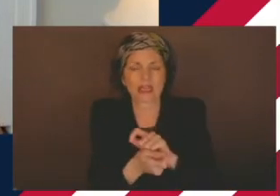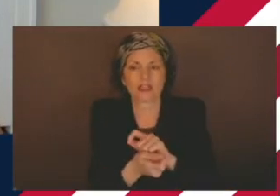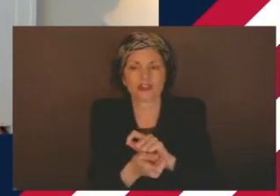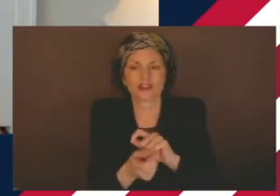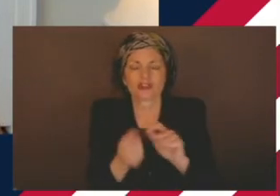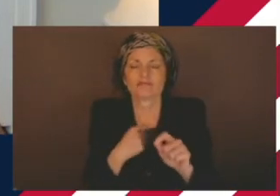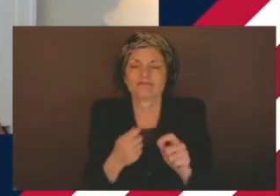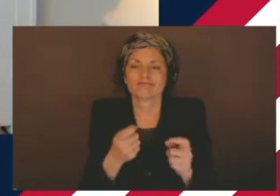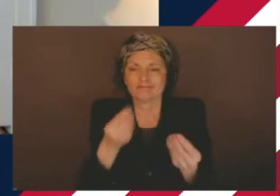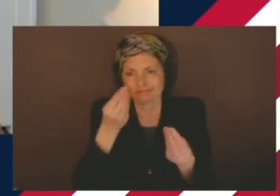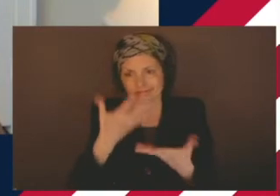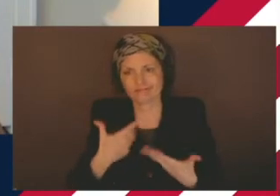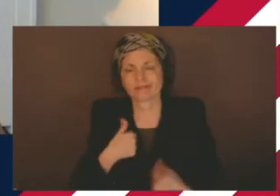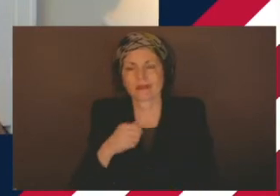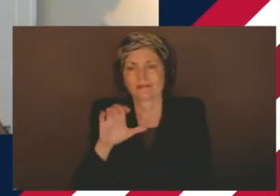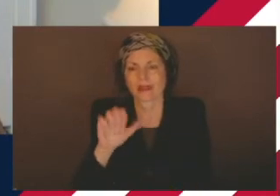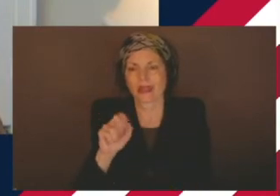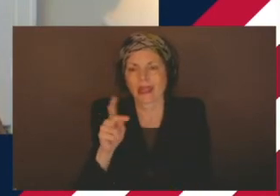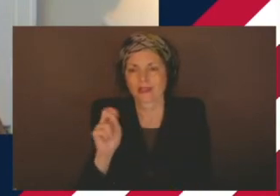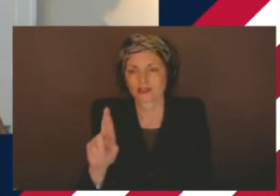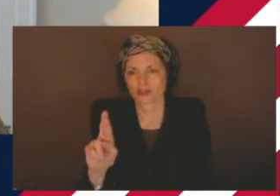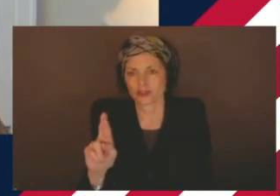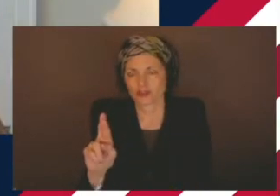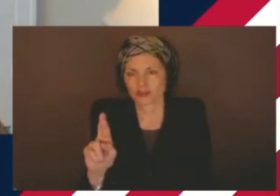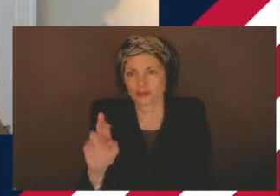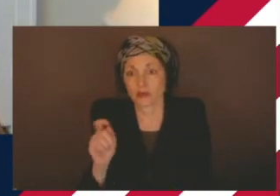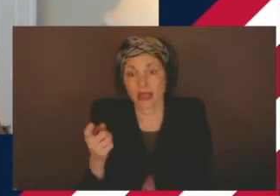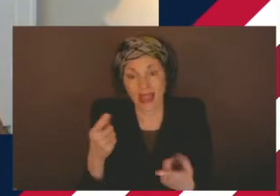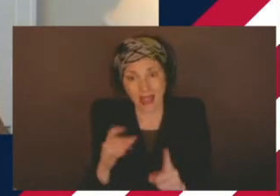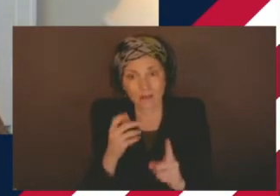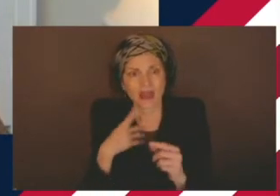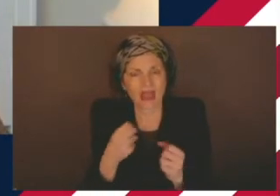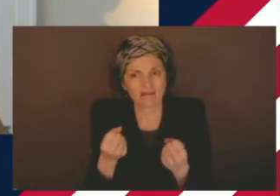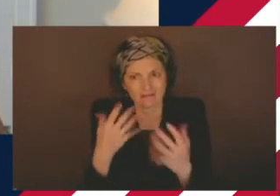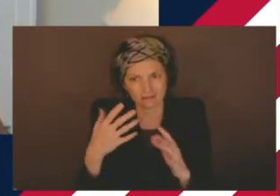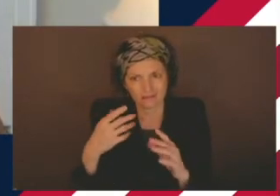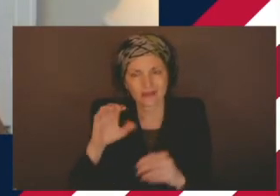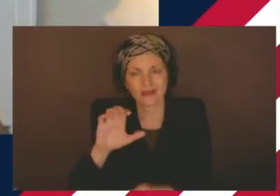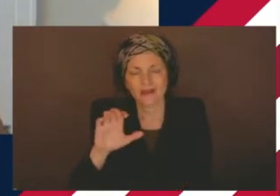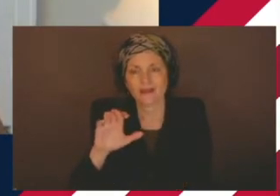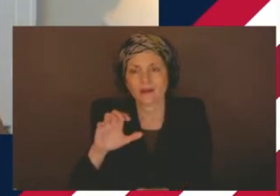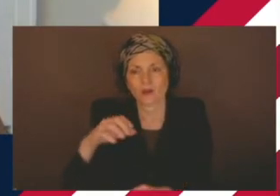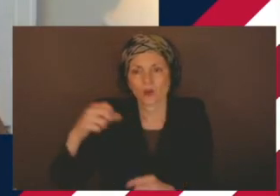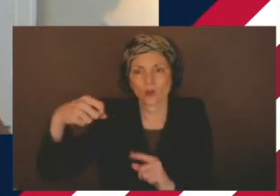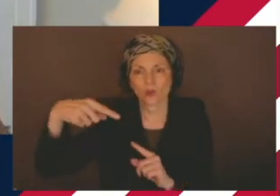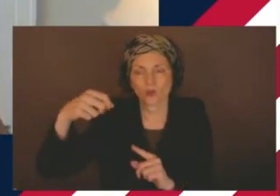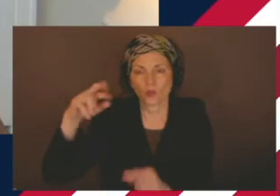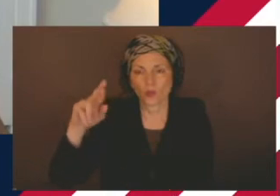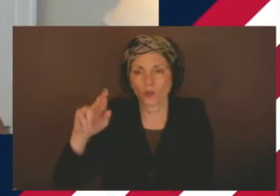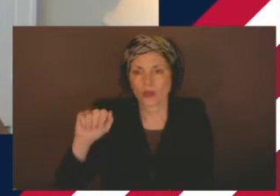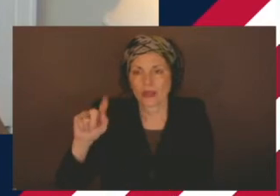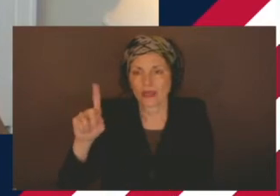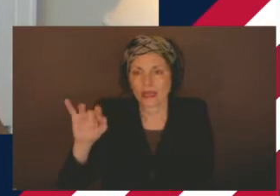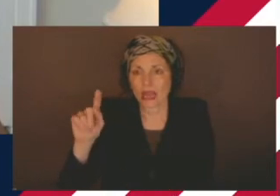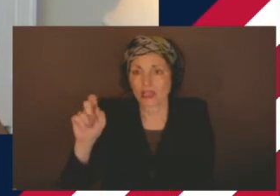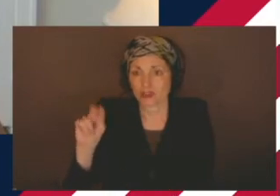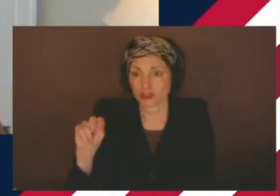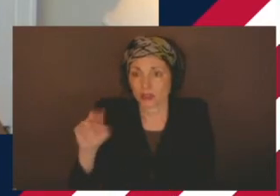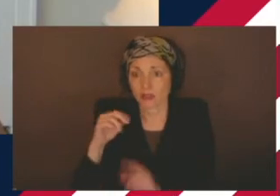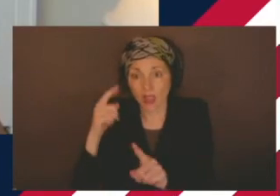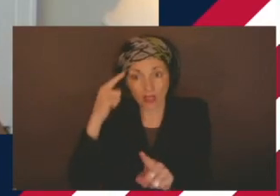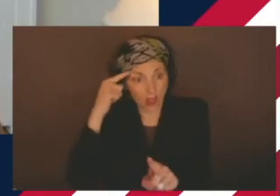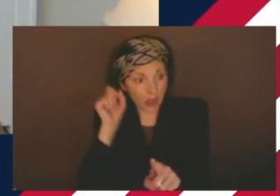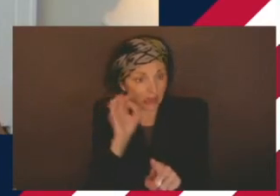of chemotherapy, culminating with a month of radiation. If I could survive the cure, I had a good chance of outliving the